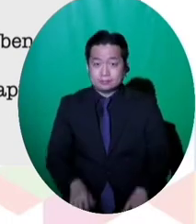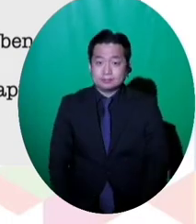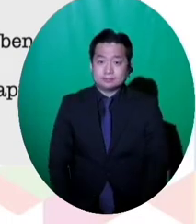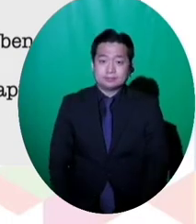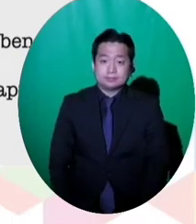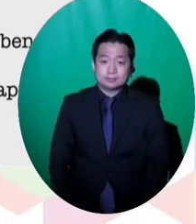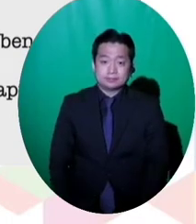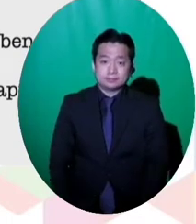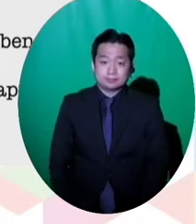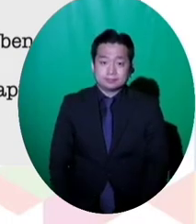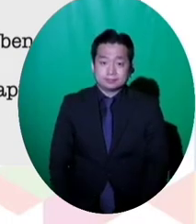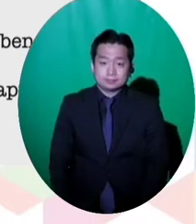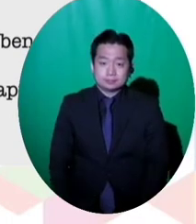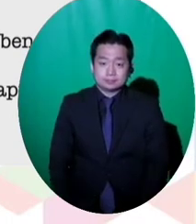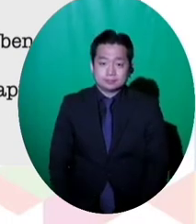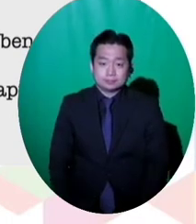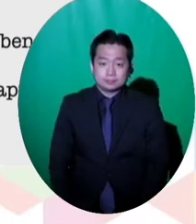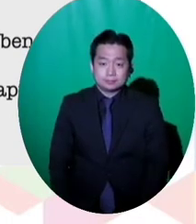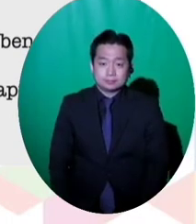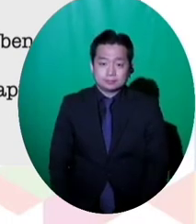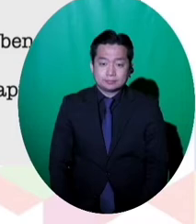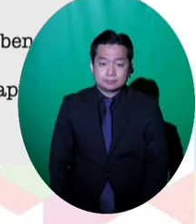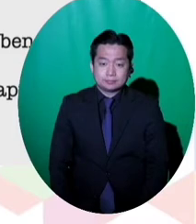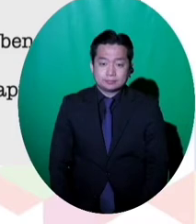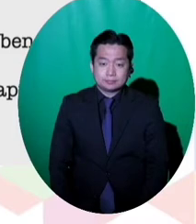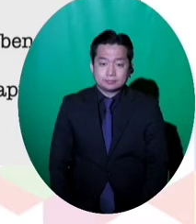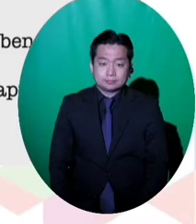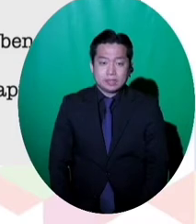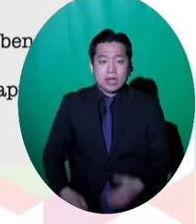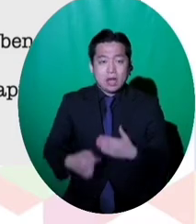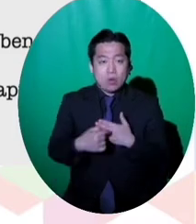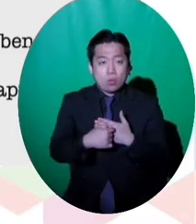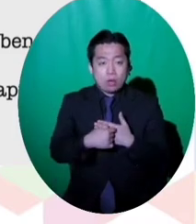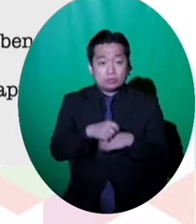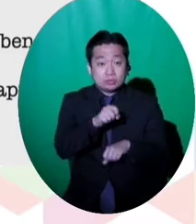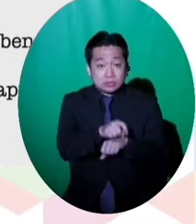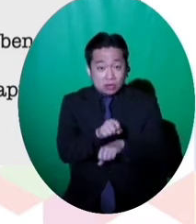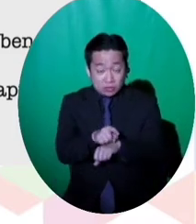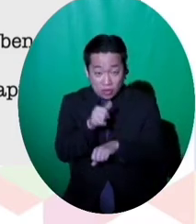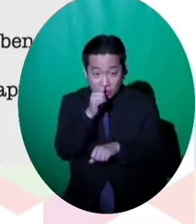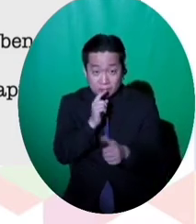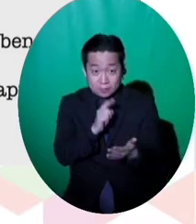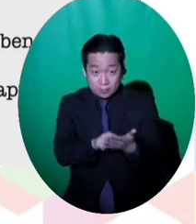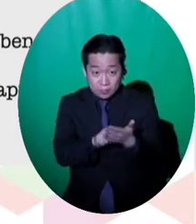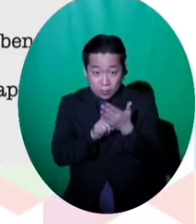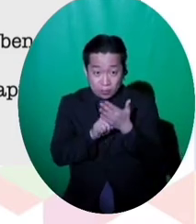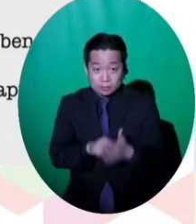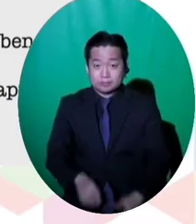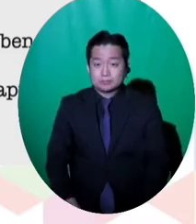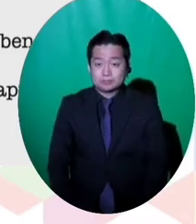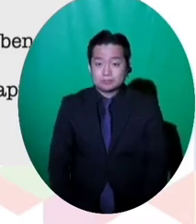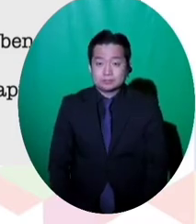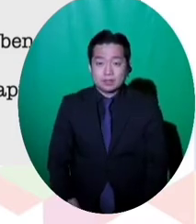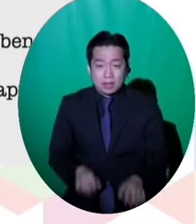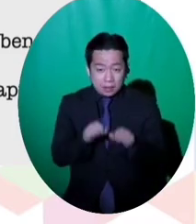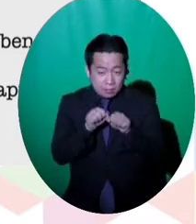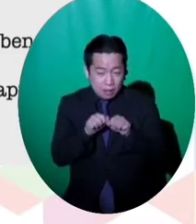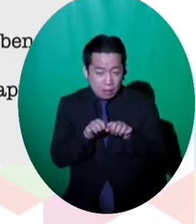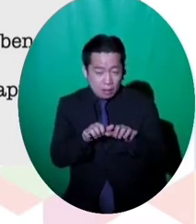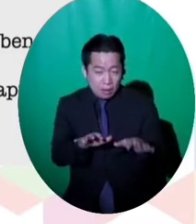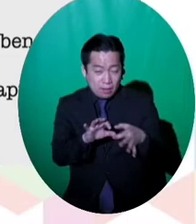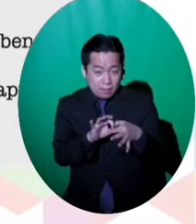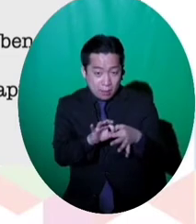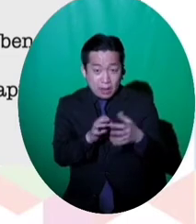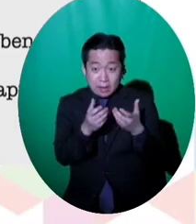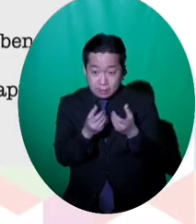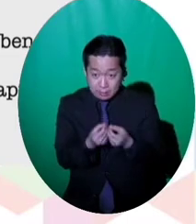immediate recipients. So we all benefit from raising healthy, happy, productive children